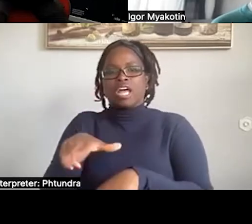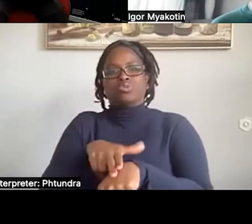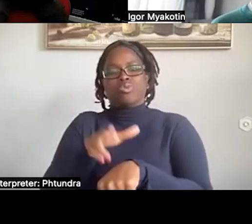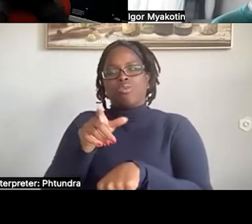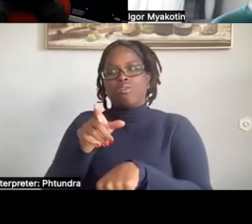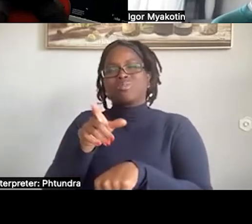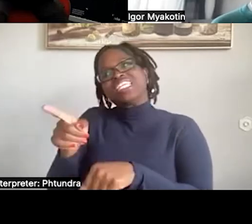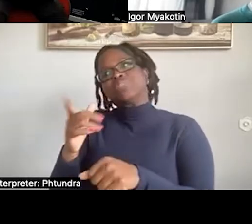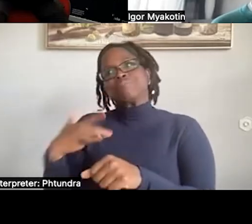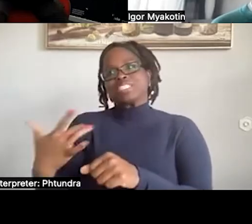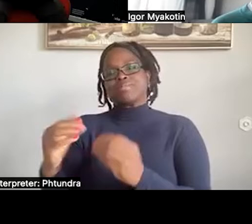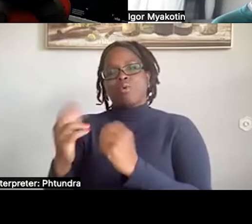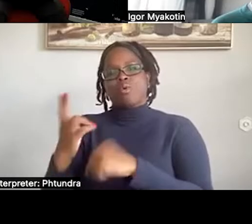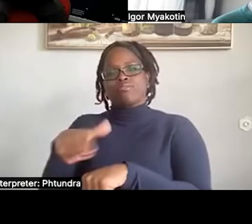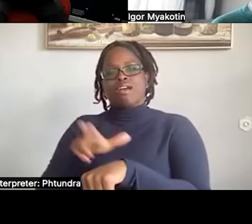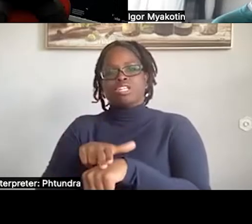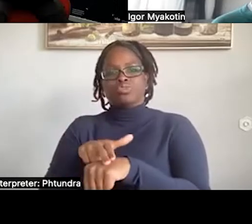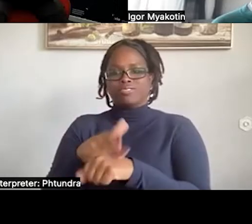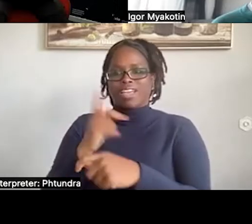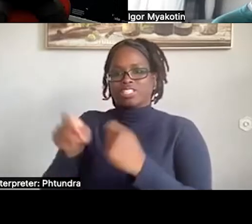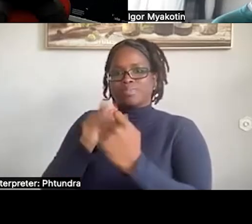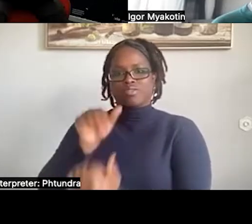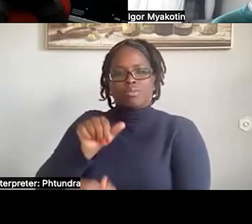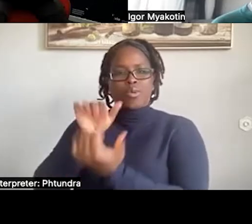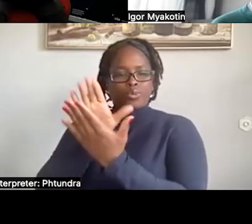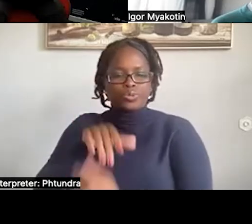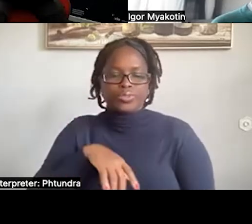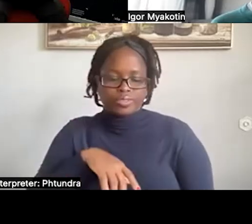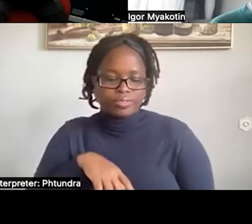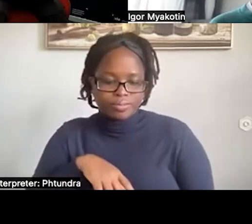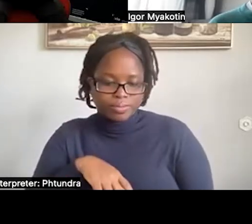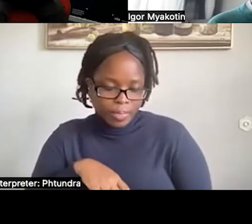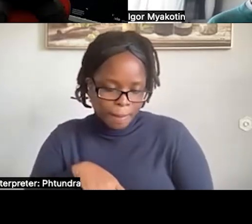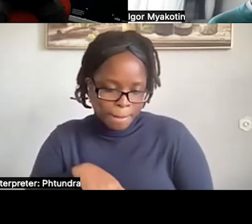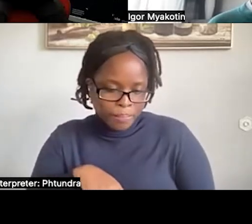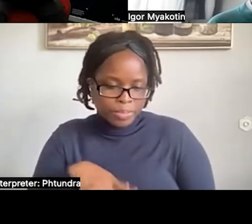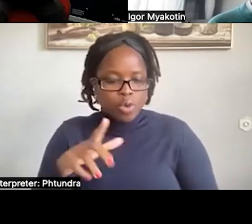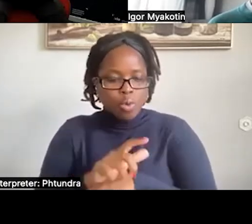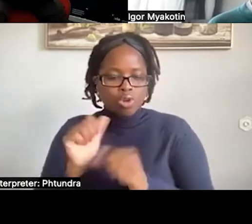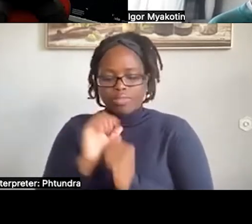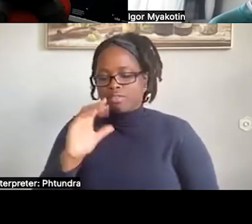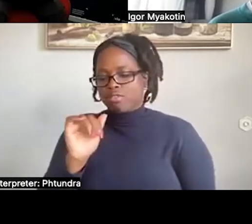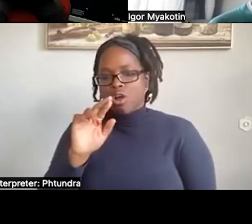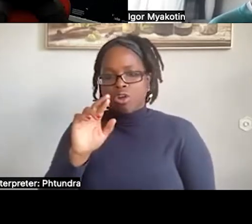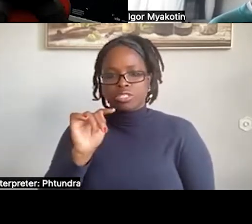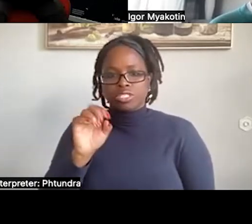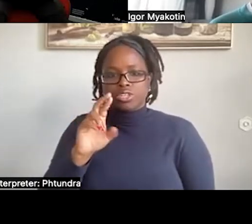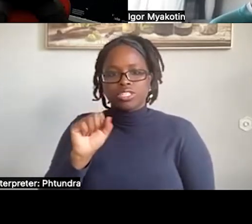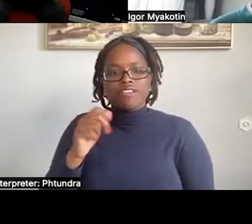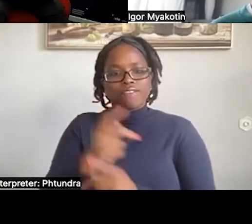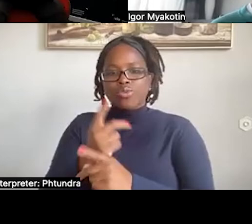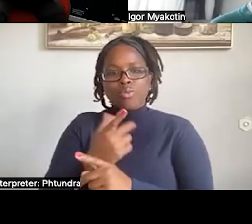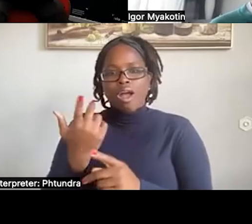he works with the momentum, with the characters. He finds some way he find a